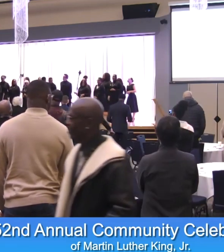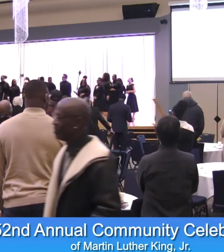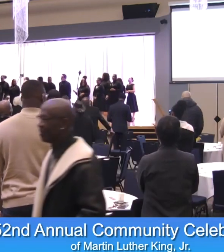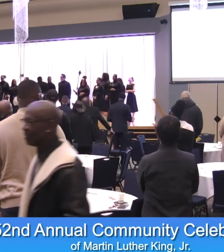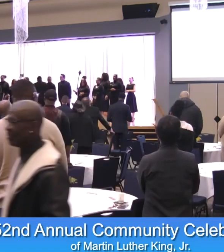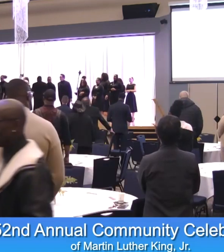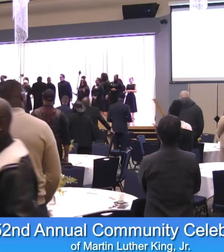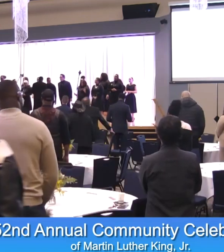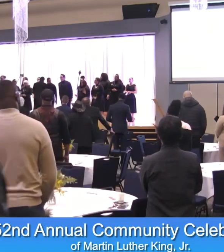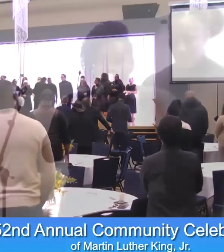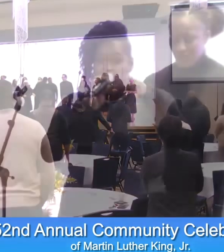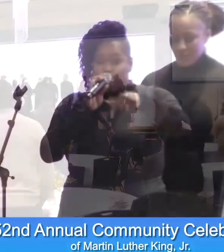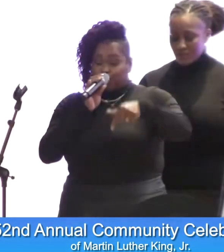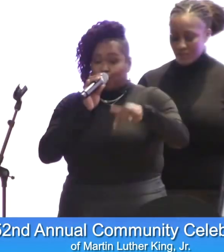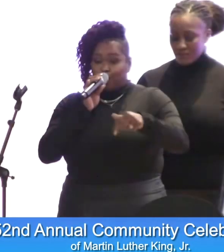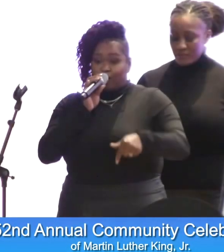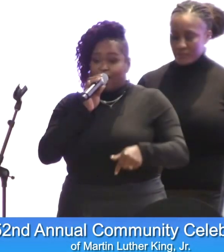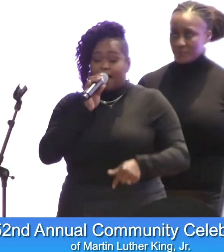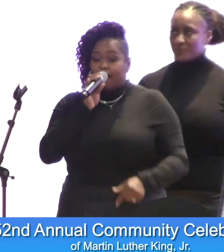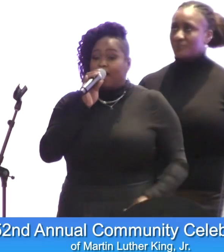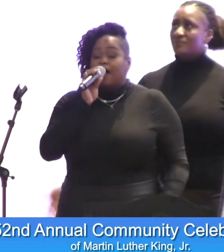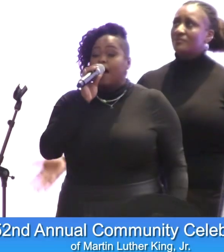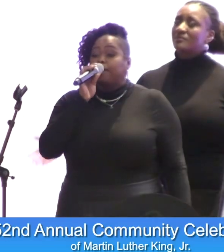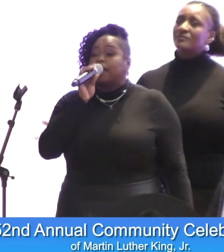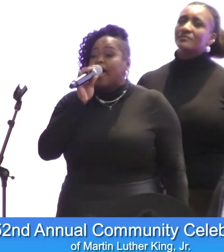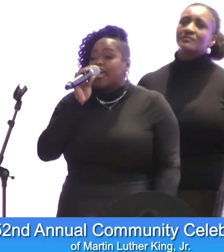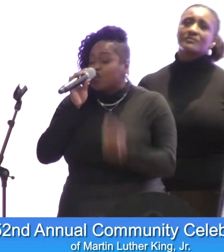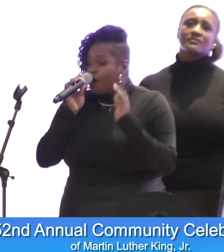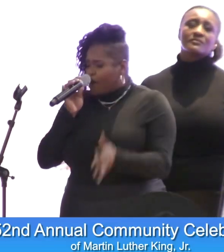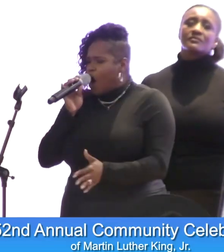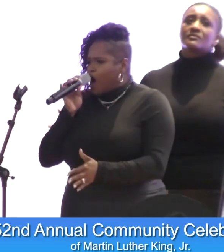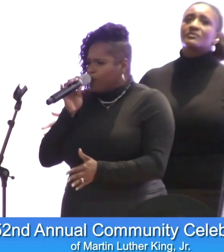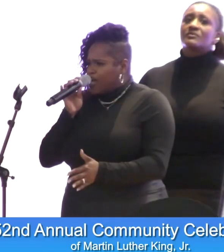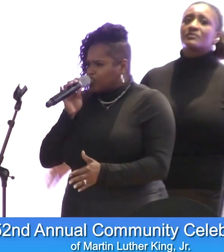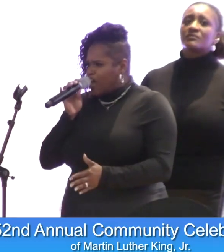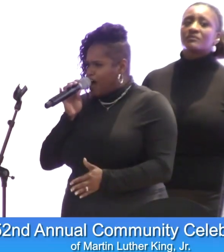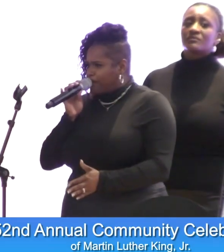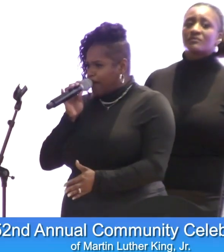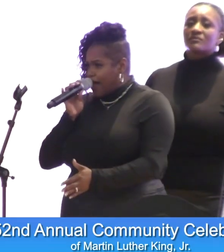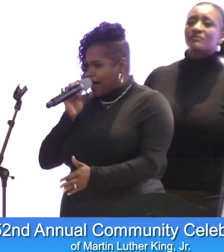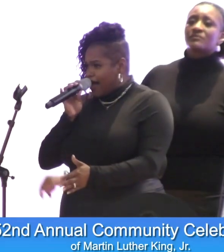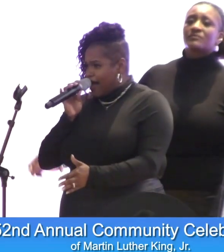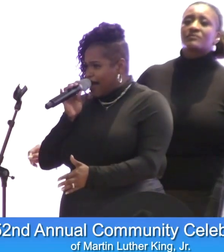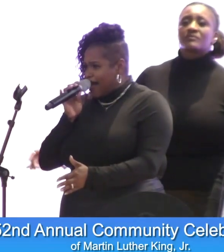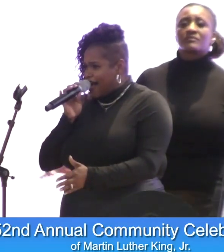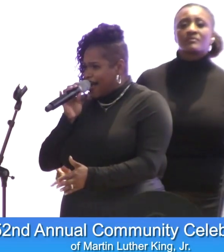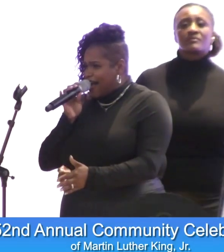weary feet come to the place for which our